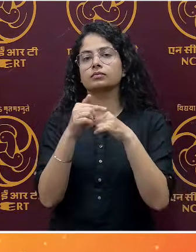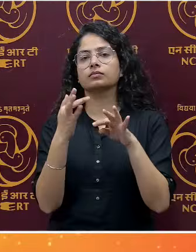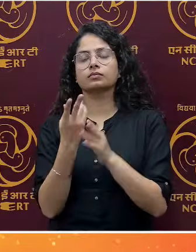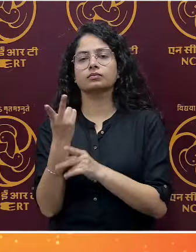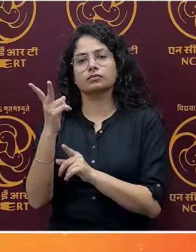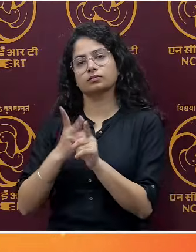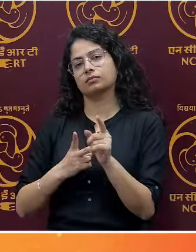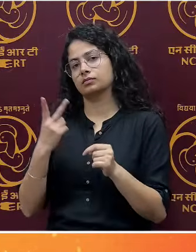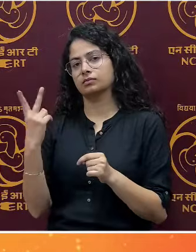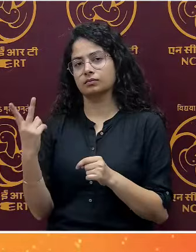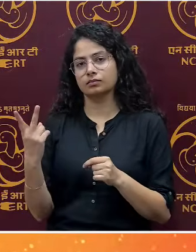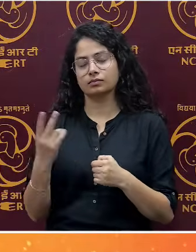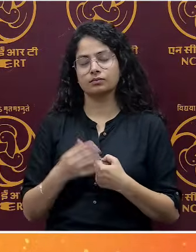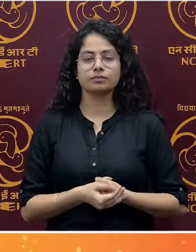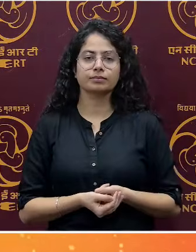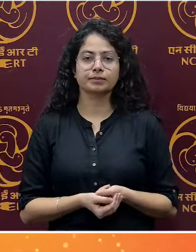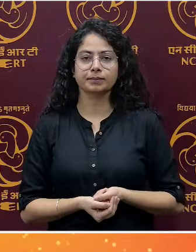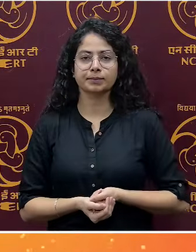years,